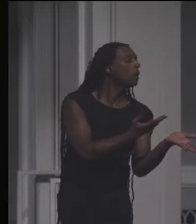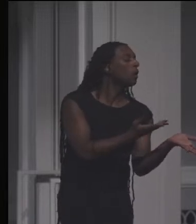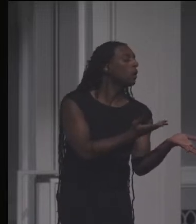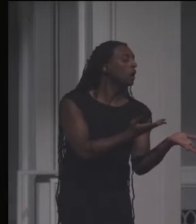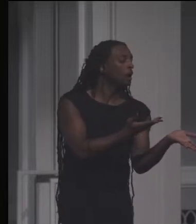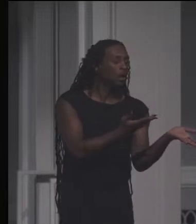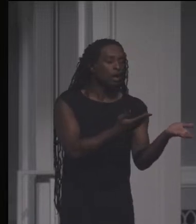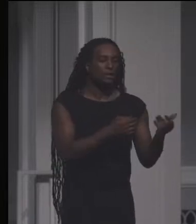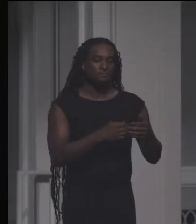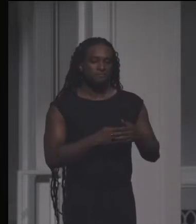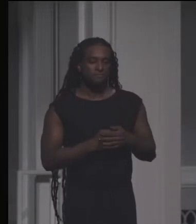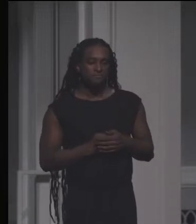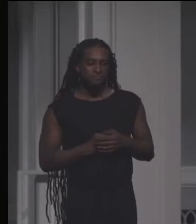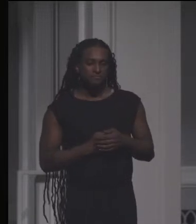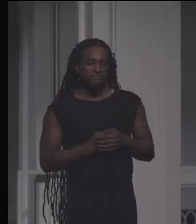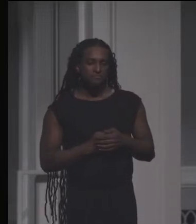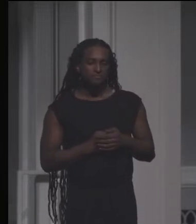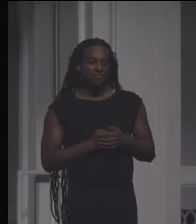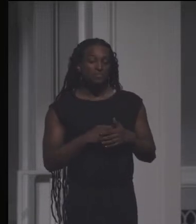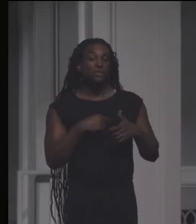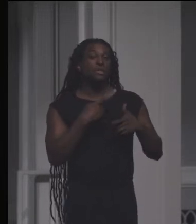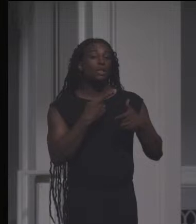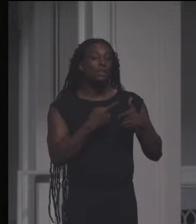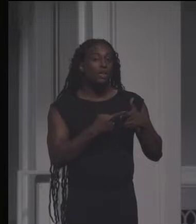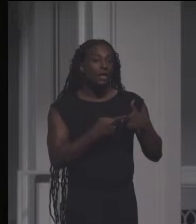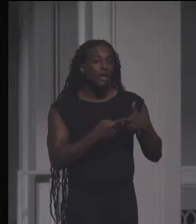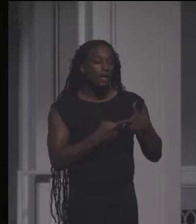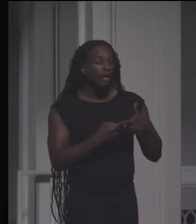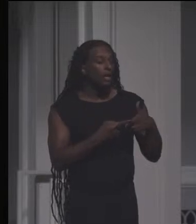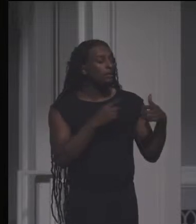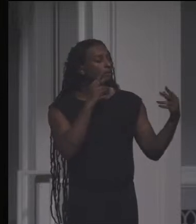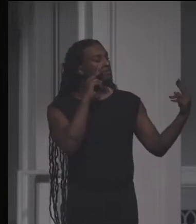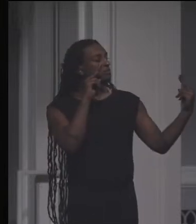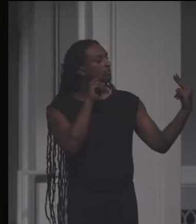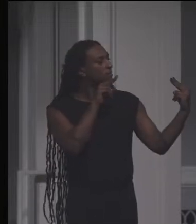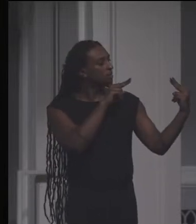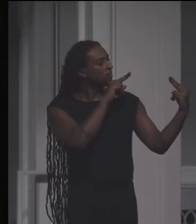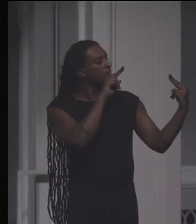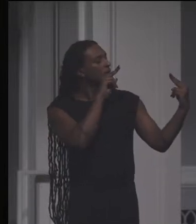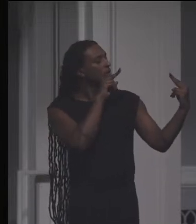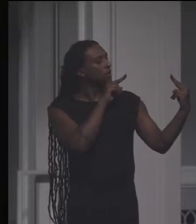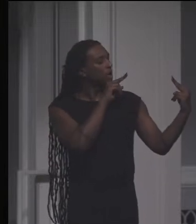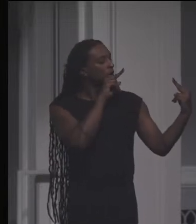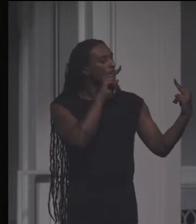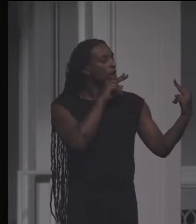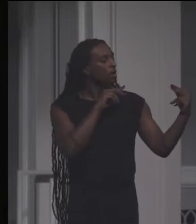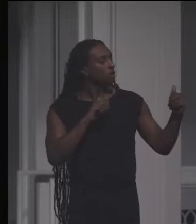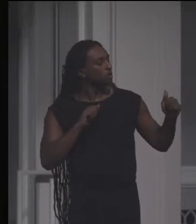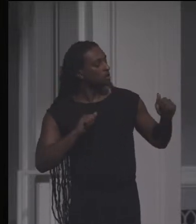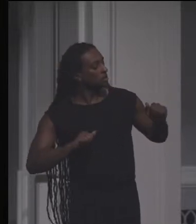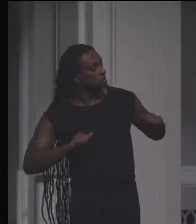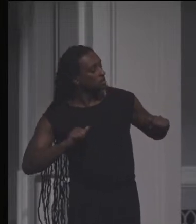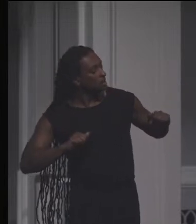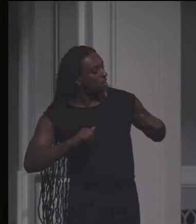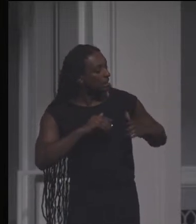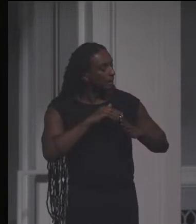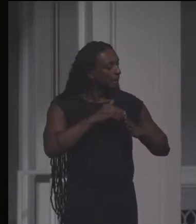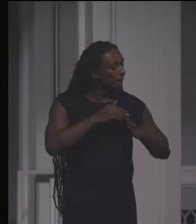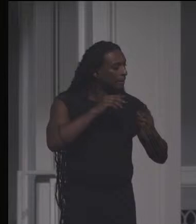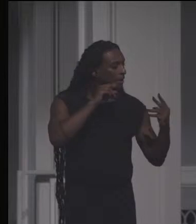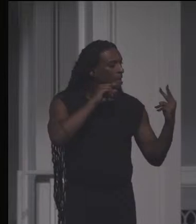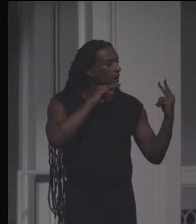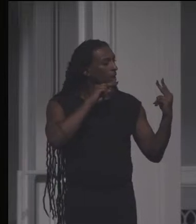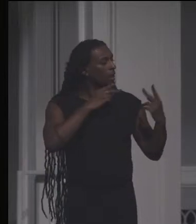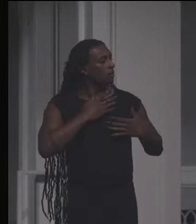in the stall. Then the long, searching look, the uncertainty, the hitch in her